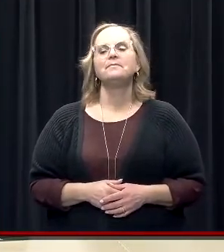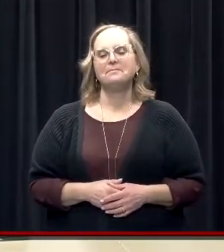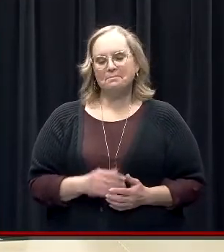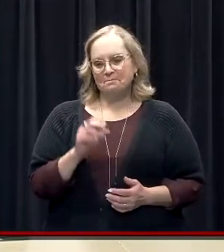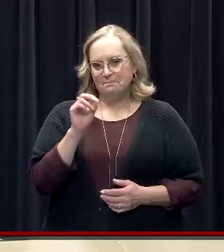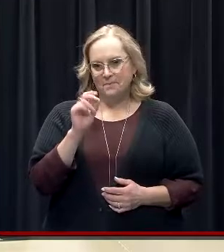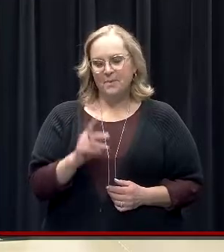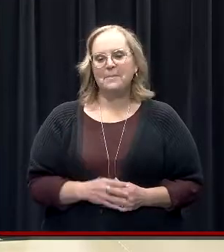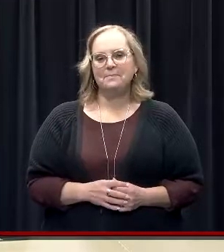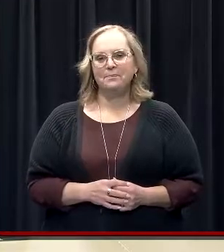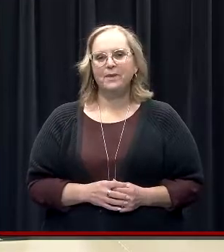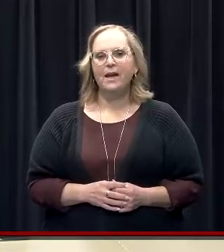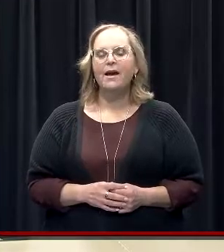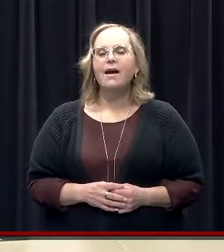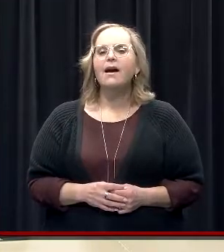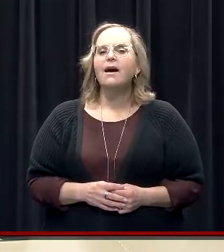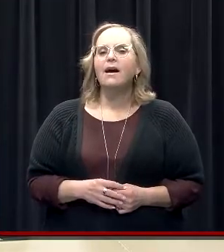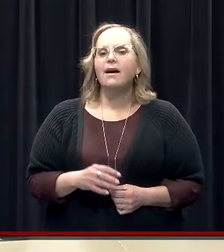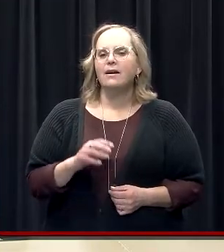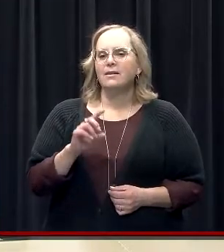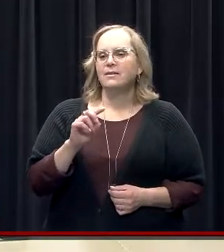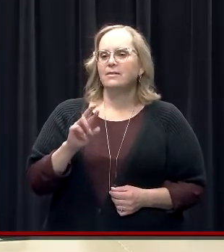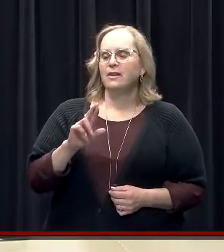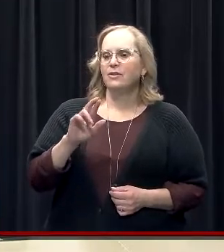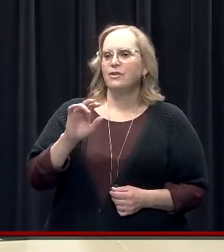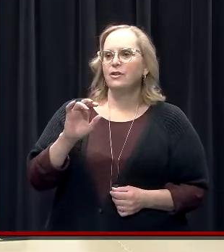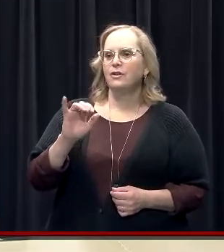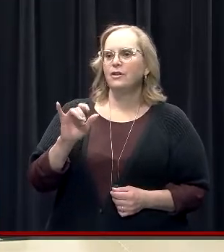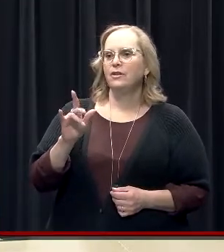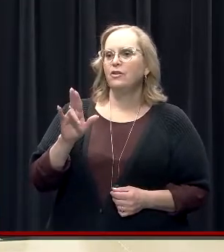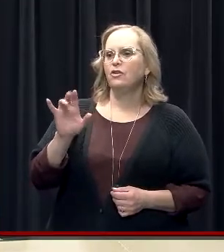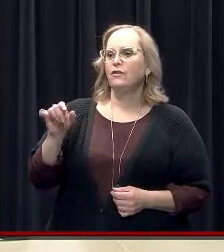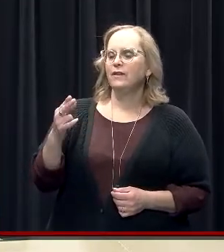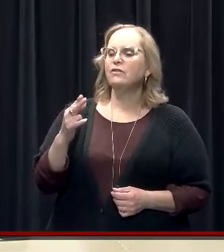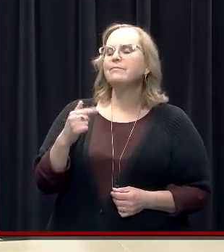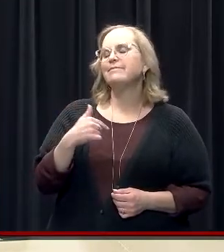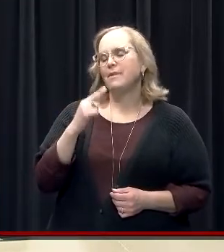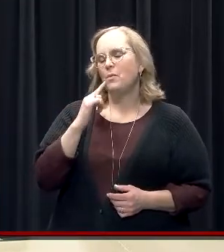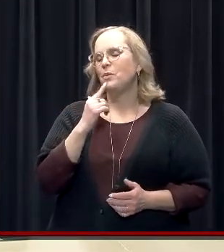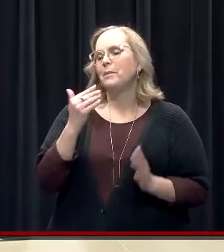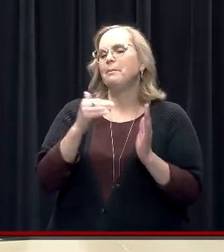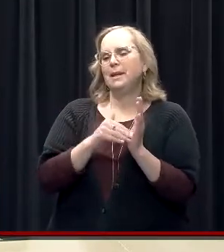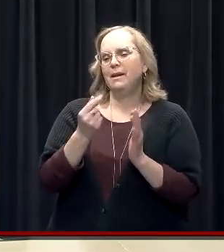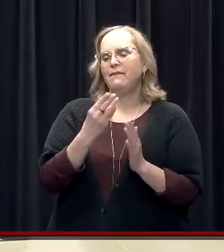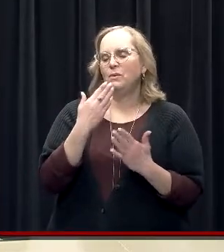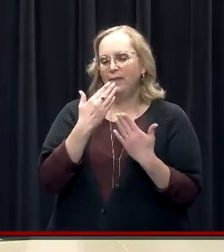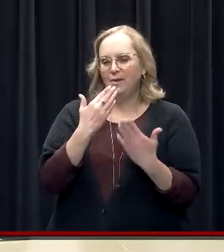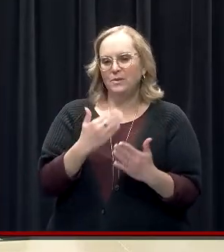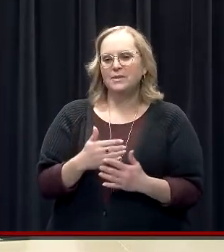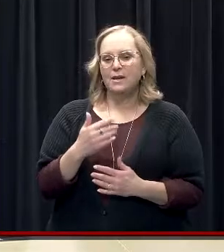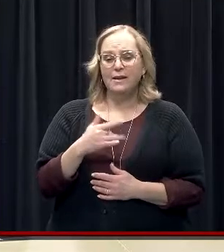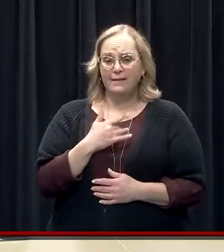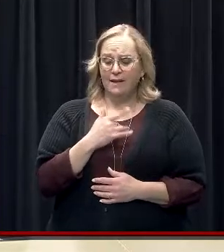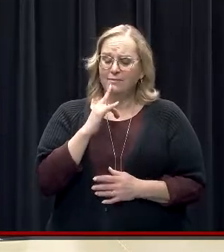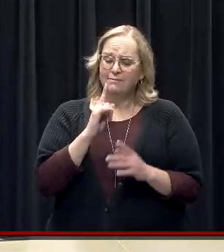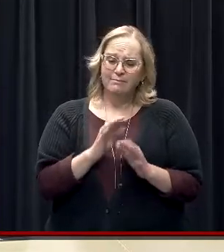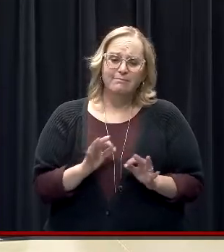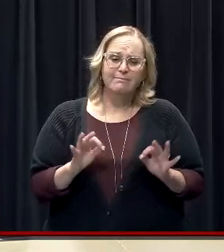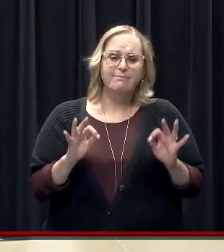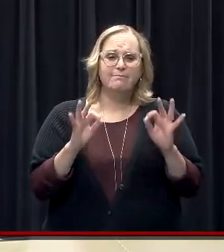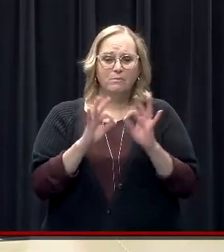Okay. I'm going to repeat a couple of thank yous because I just think it's important that we